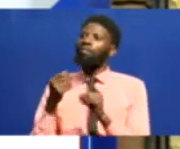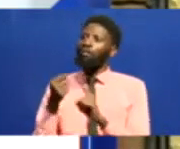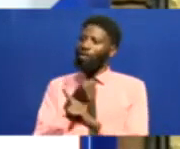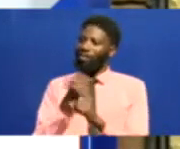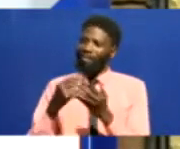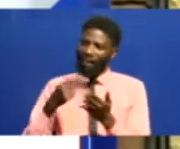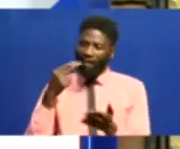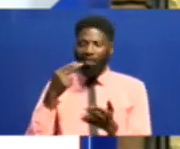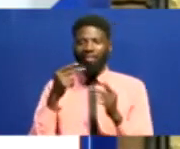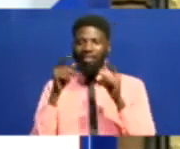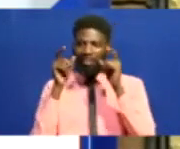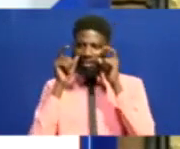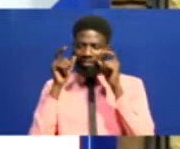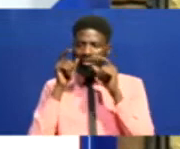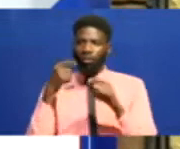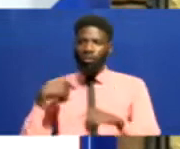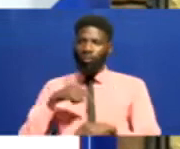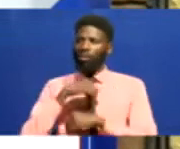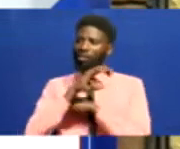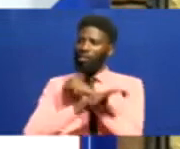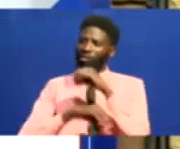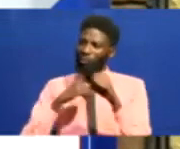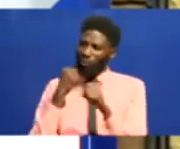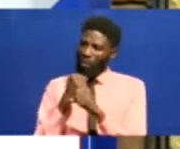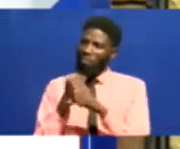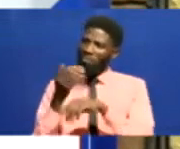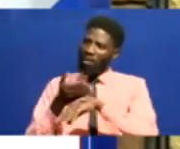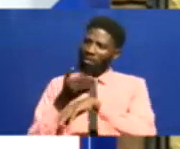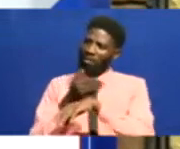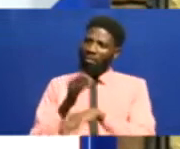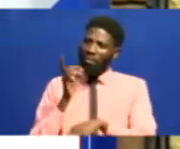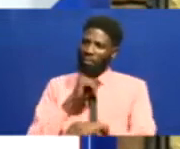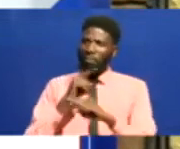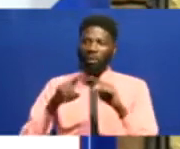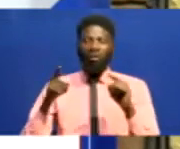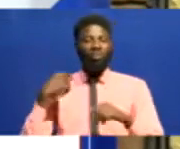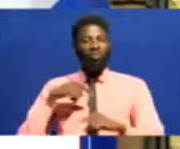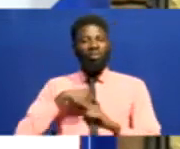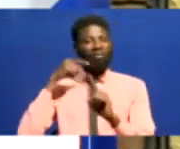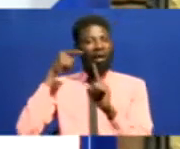HIV, I think as a country, we have made progress,